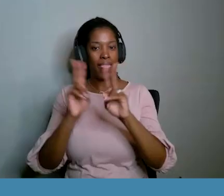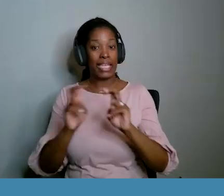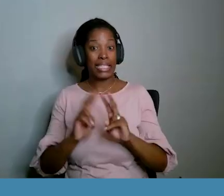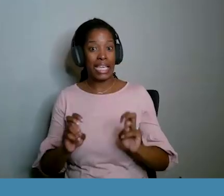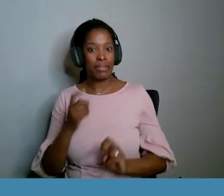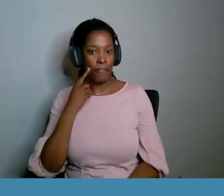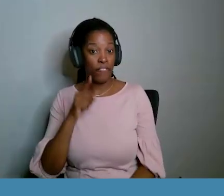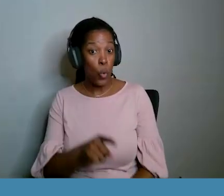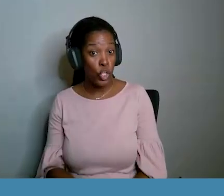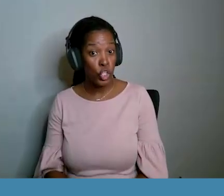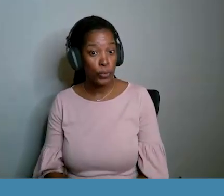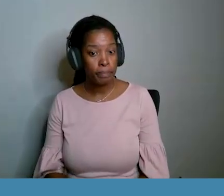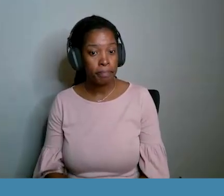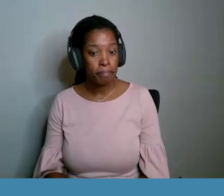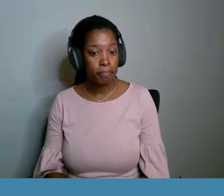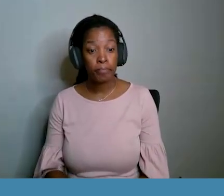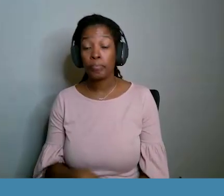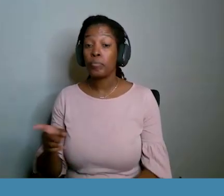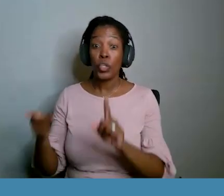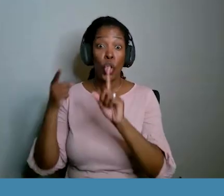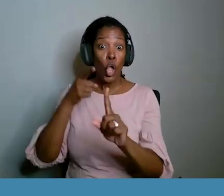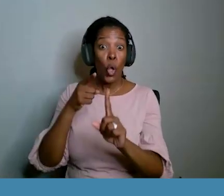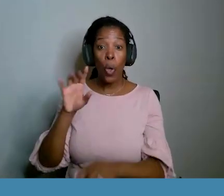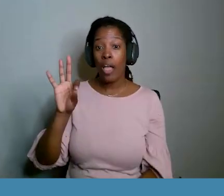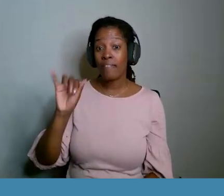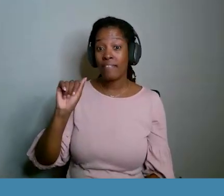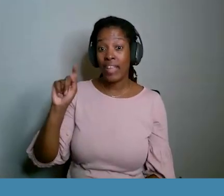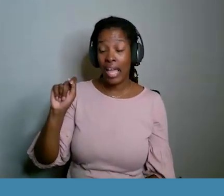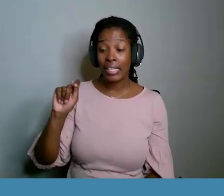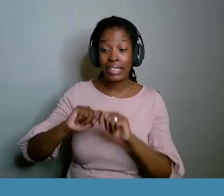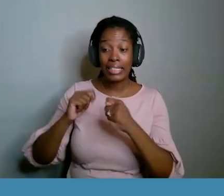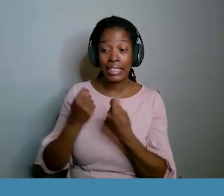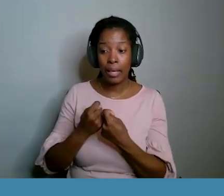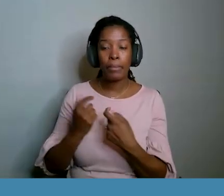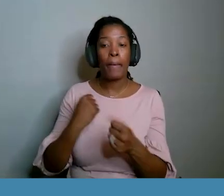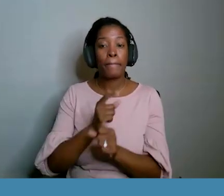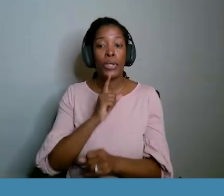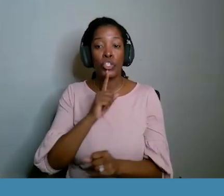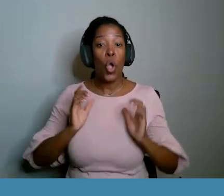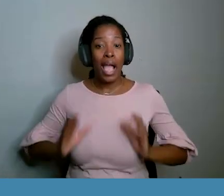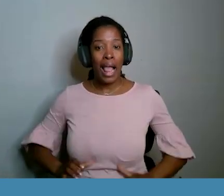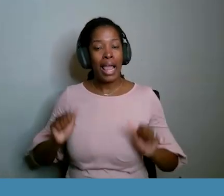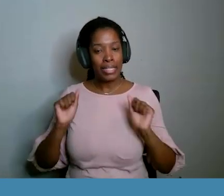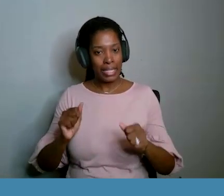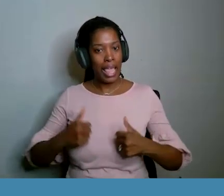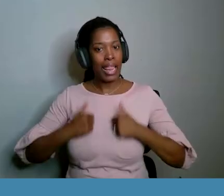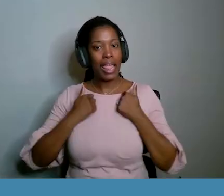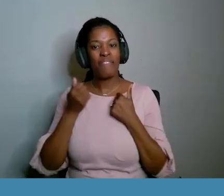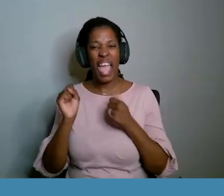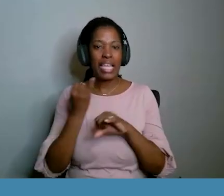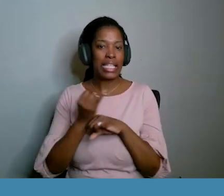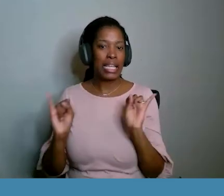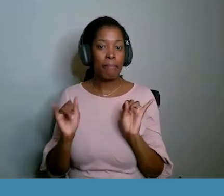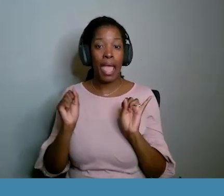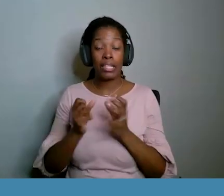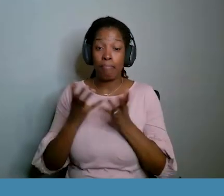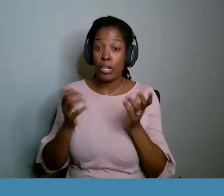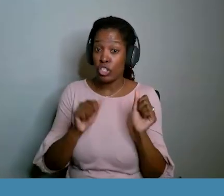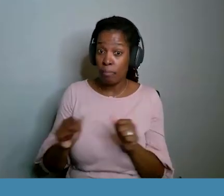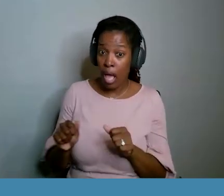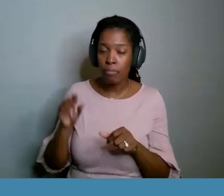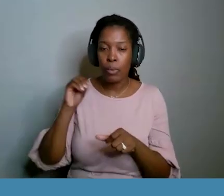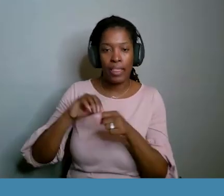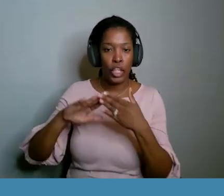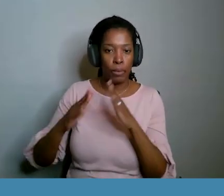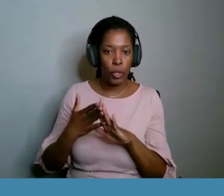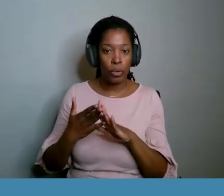for you. So the goal of the FACT team is to ensure that clients can live as independently as possible in the community and to prevent clients